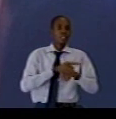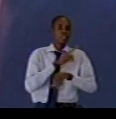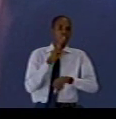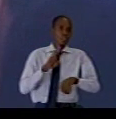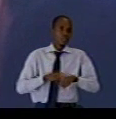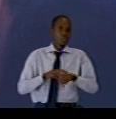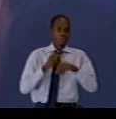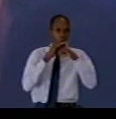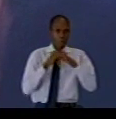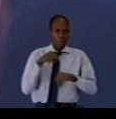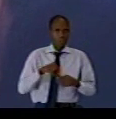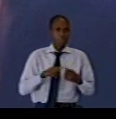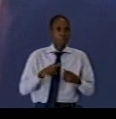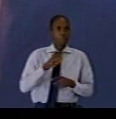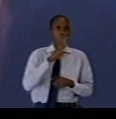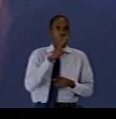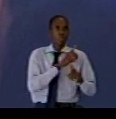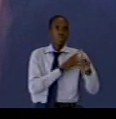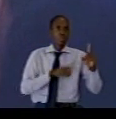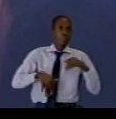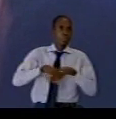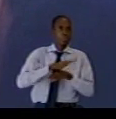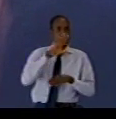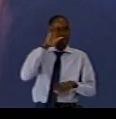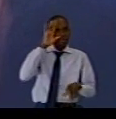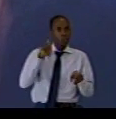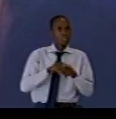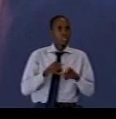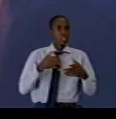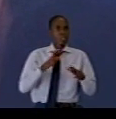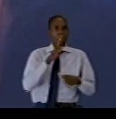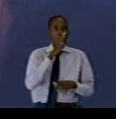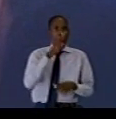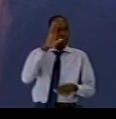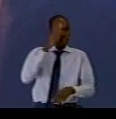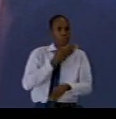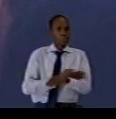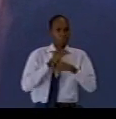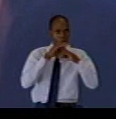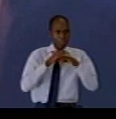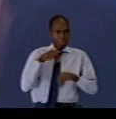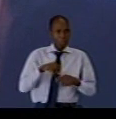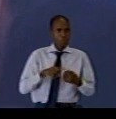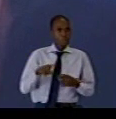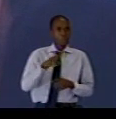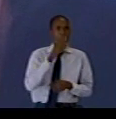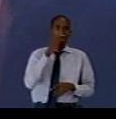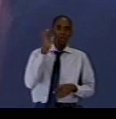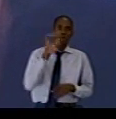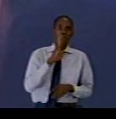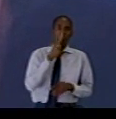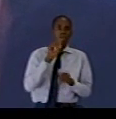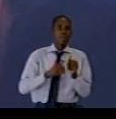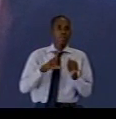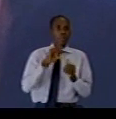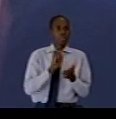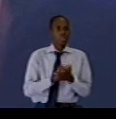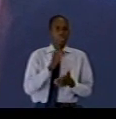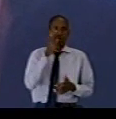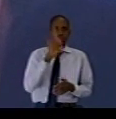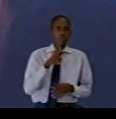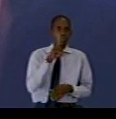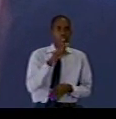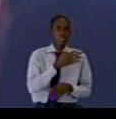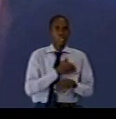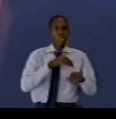Lord over thy brethren, and let thy mother's sons bow down to thee. Cursed be everyone that curseth